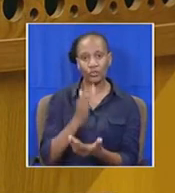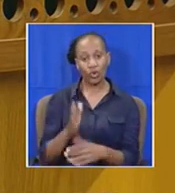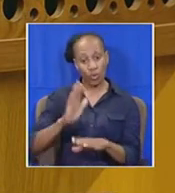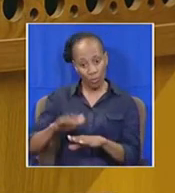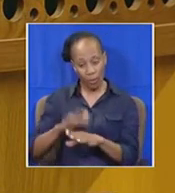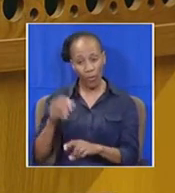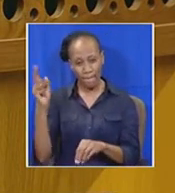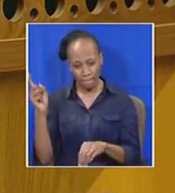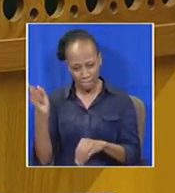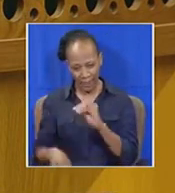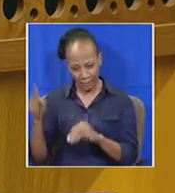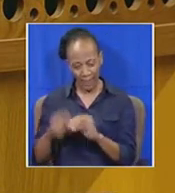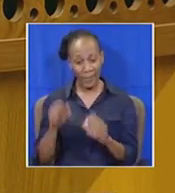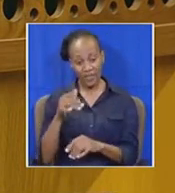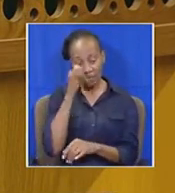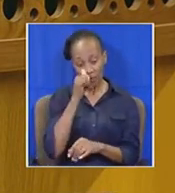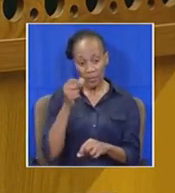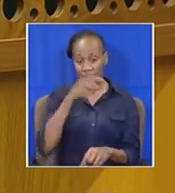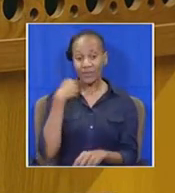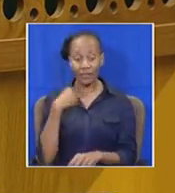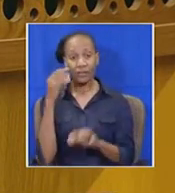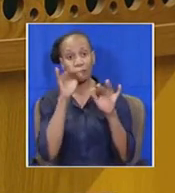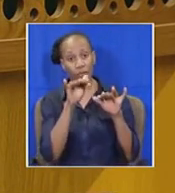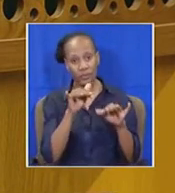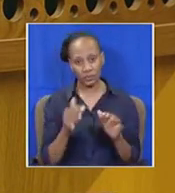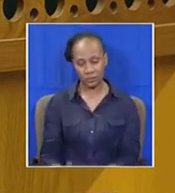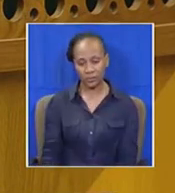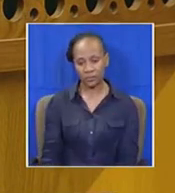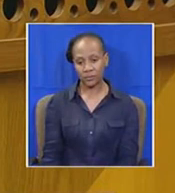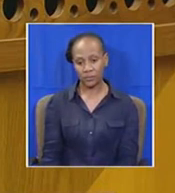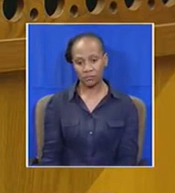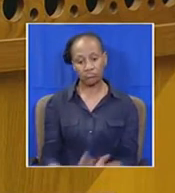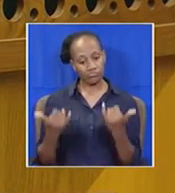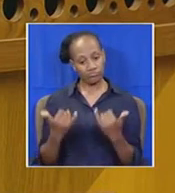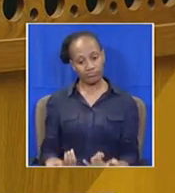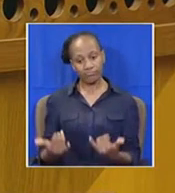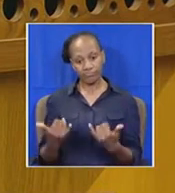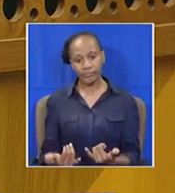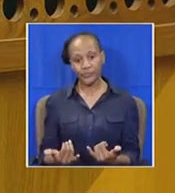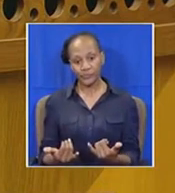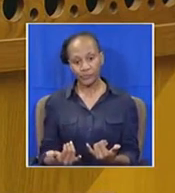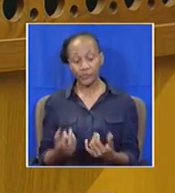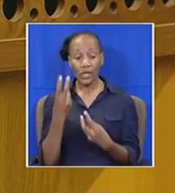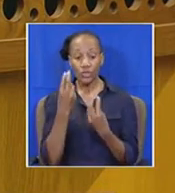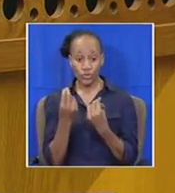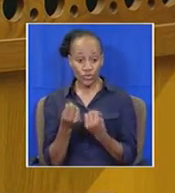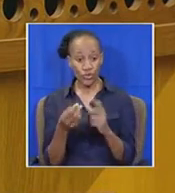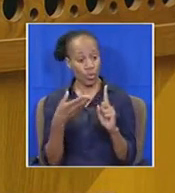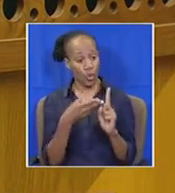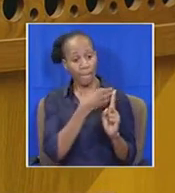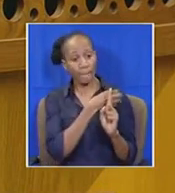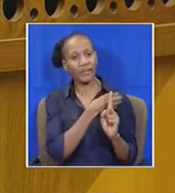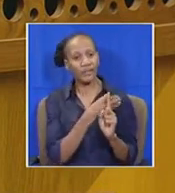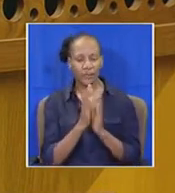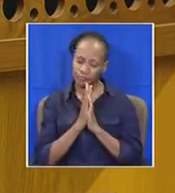on the scums that kill police officers. We therefore urge our new minister to prioritize